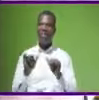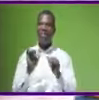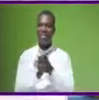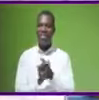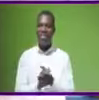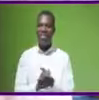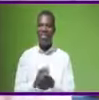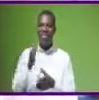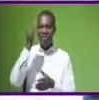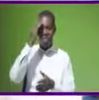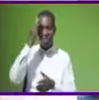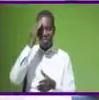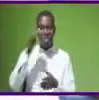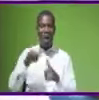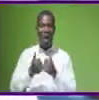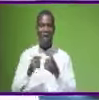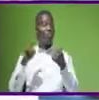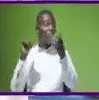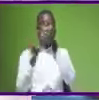yenye mochi